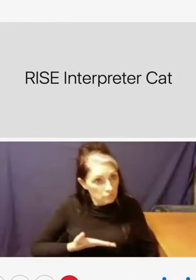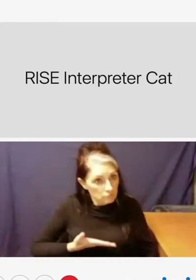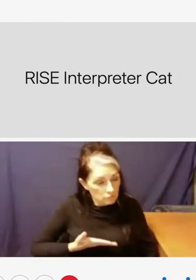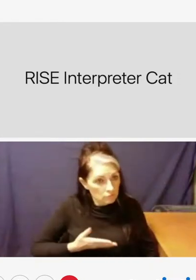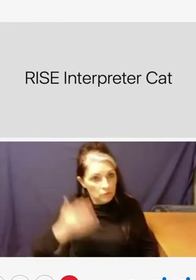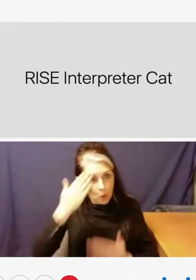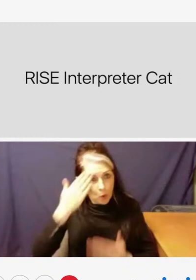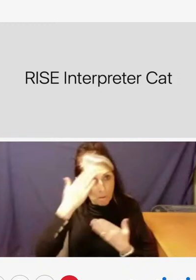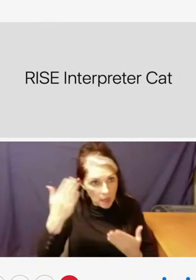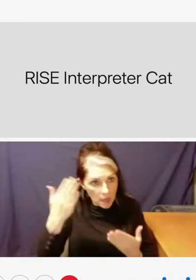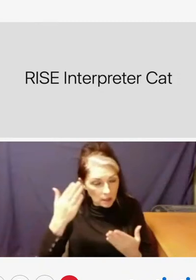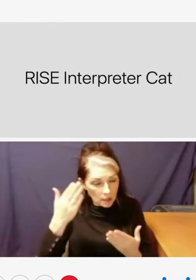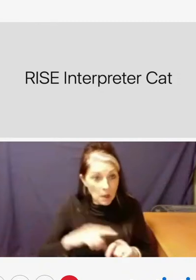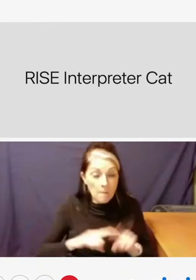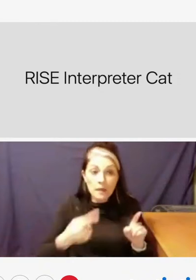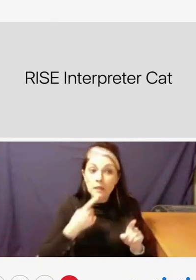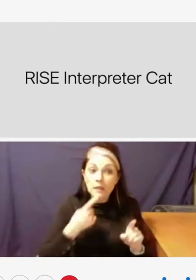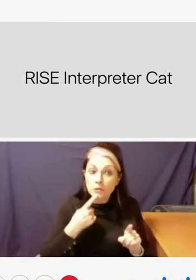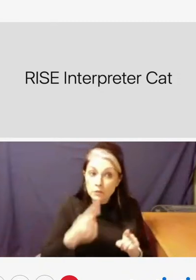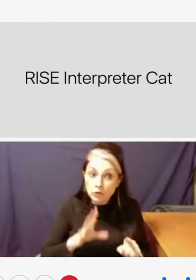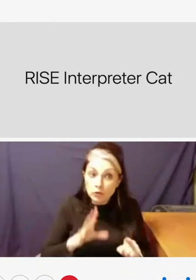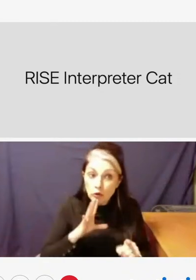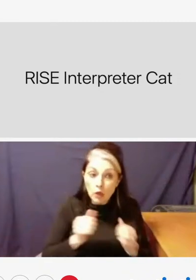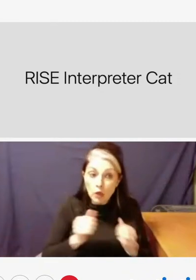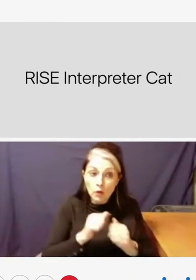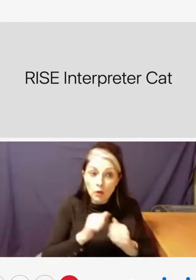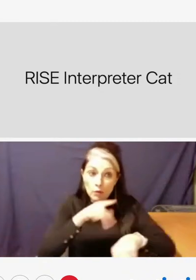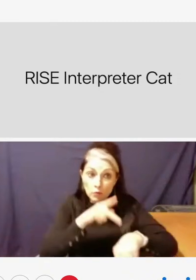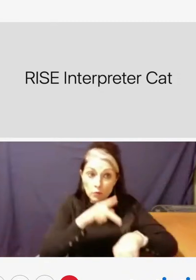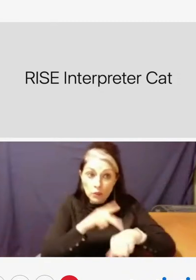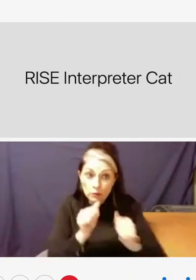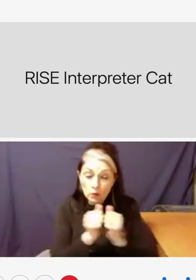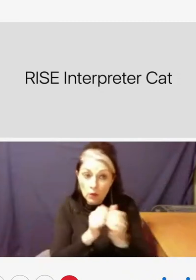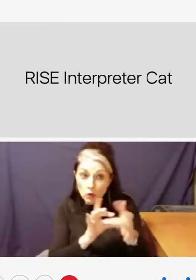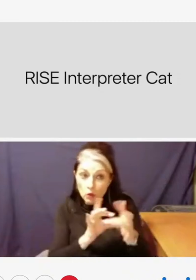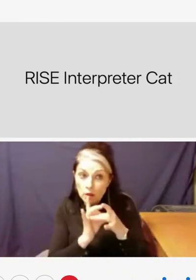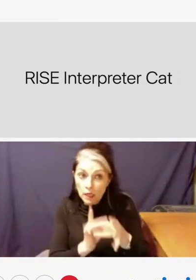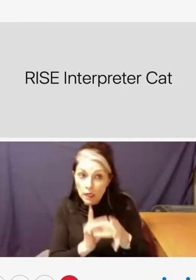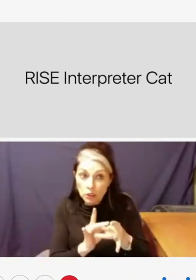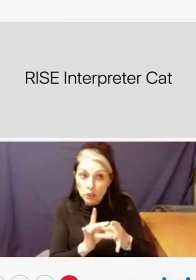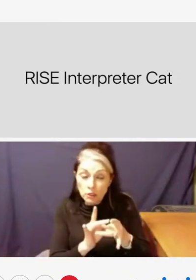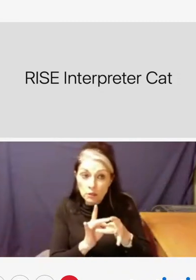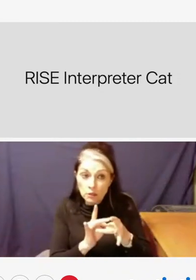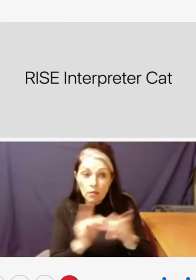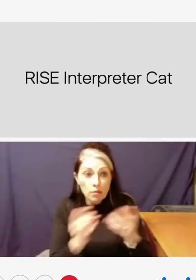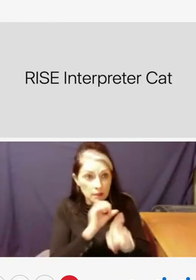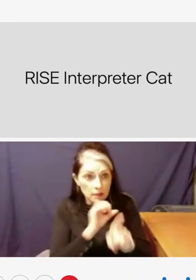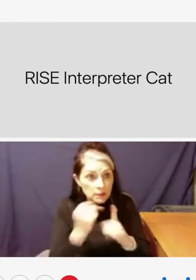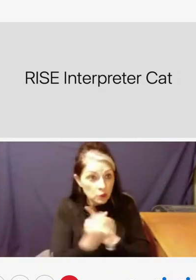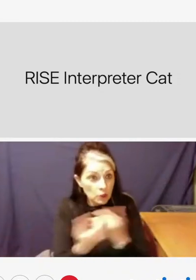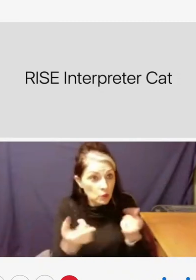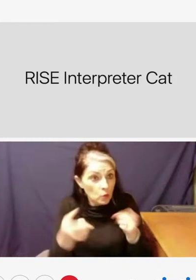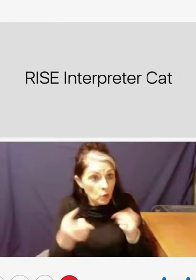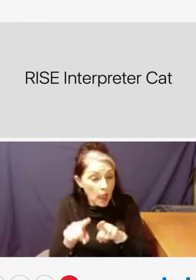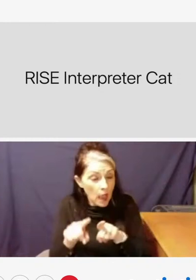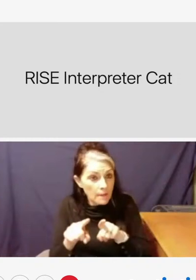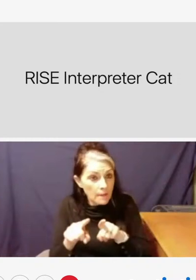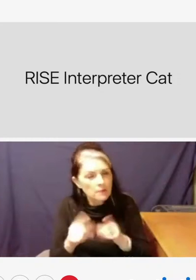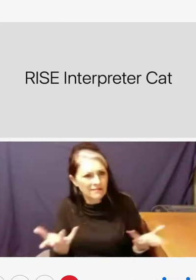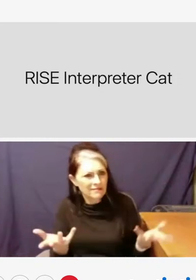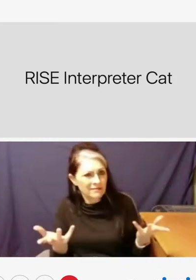principal in regards to uh the situation would happened because he figured if it was happening in his